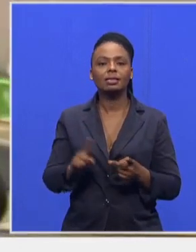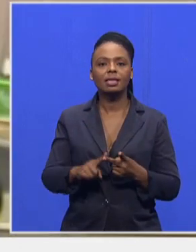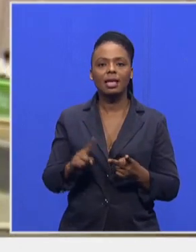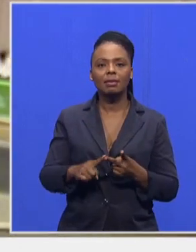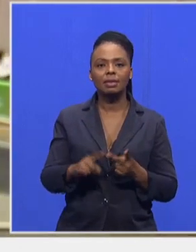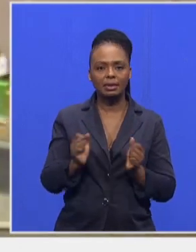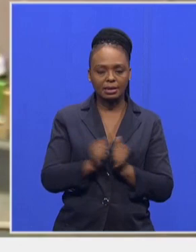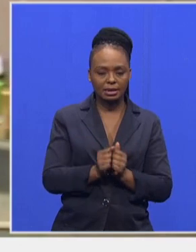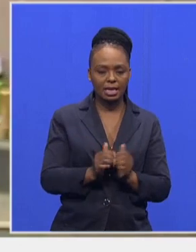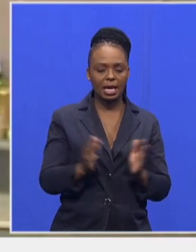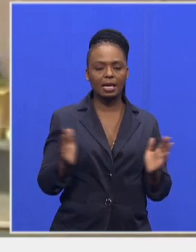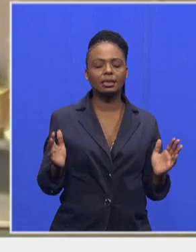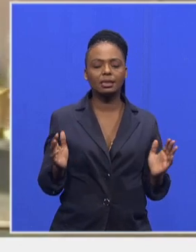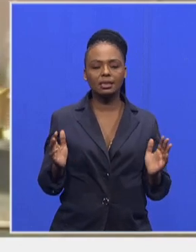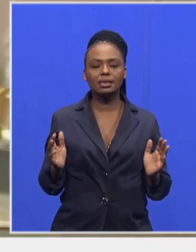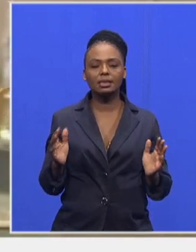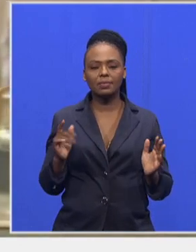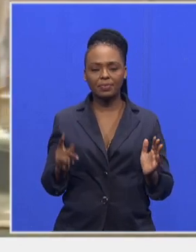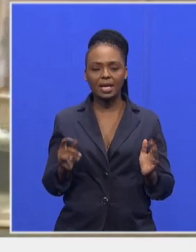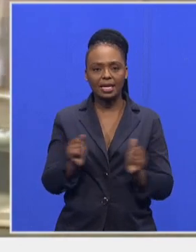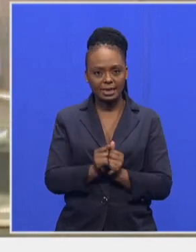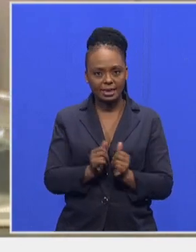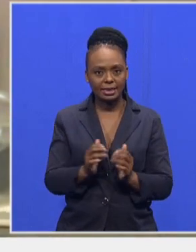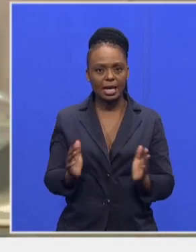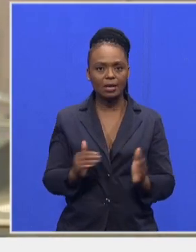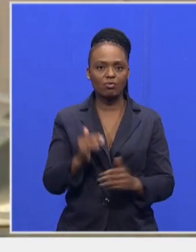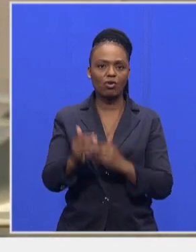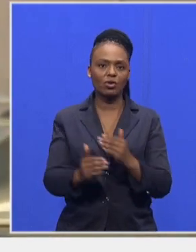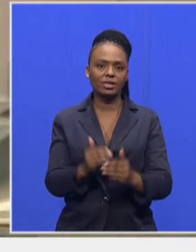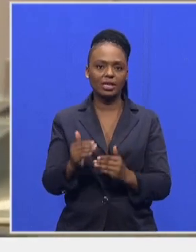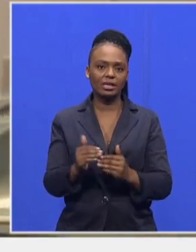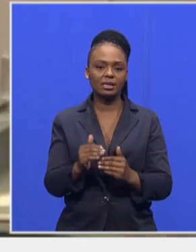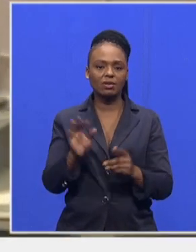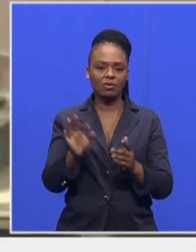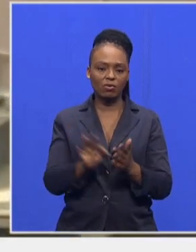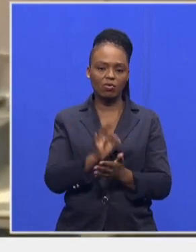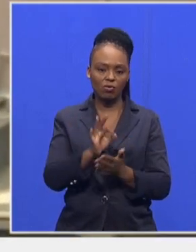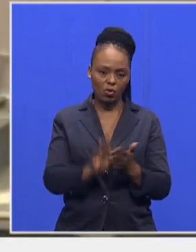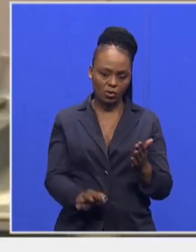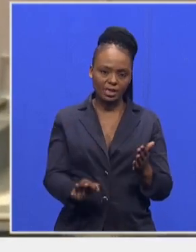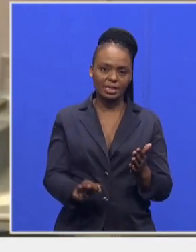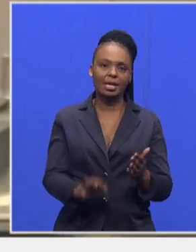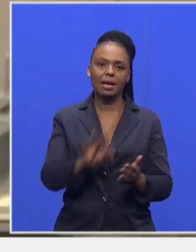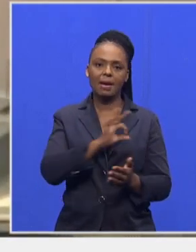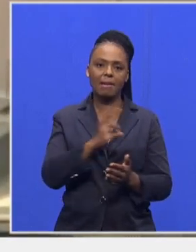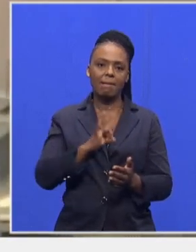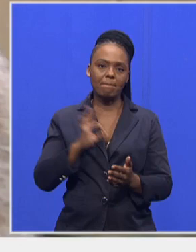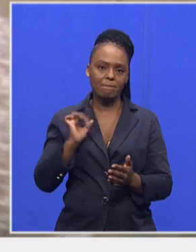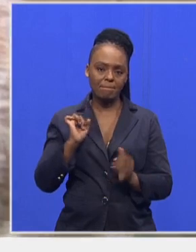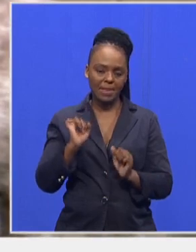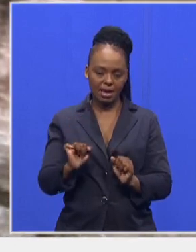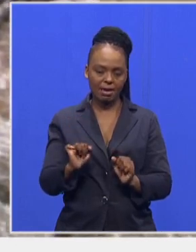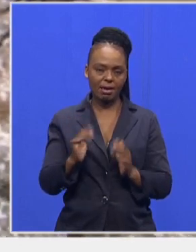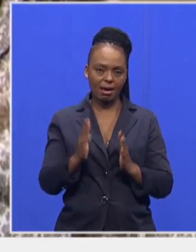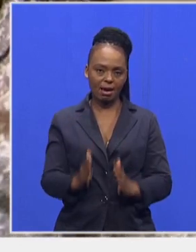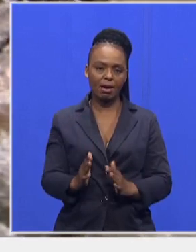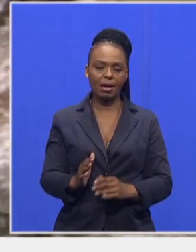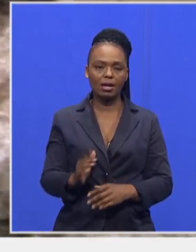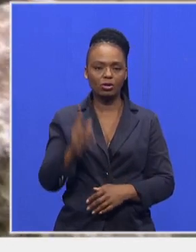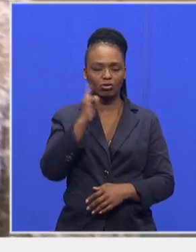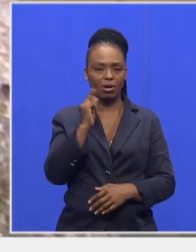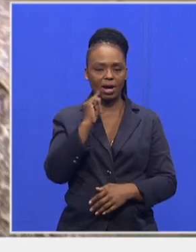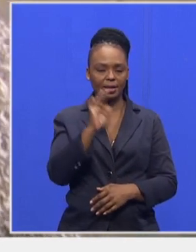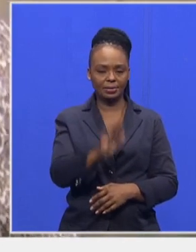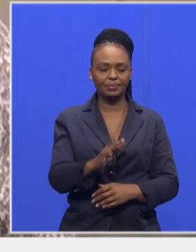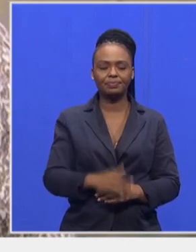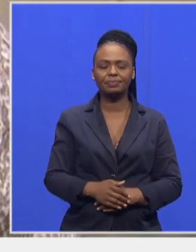start. That would be to start the process of voting in a Tshwane mayor. But I must say, the multi-party coalition this